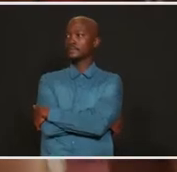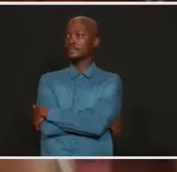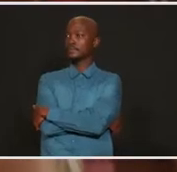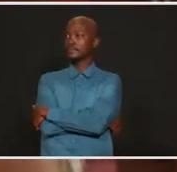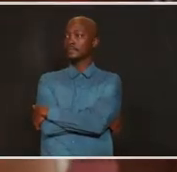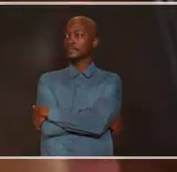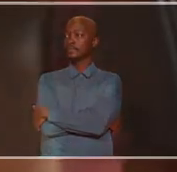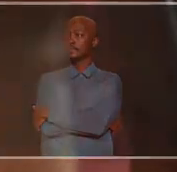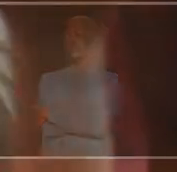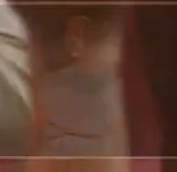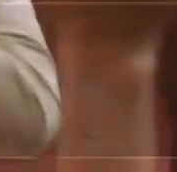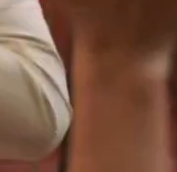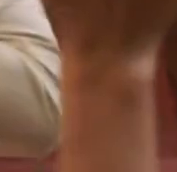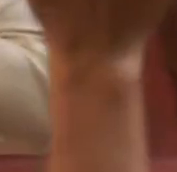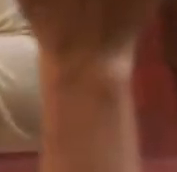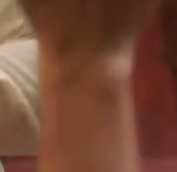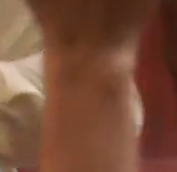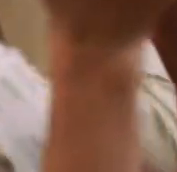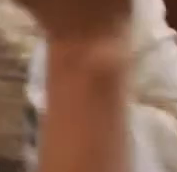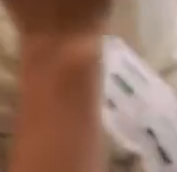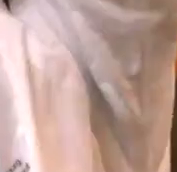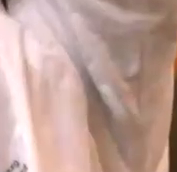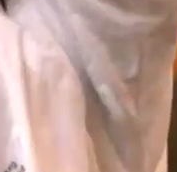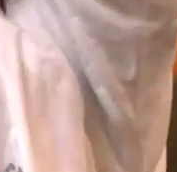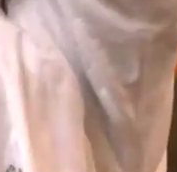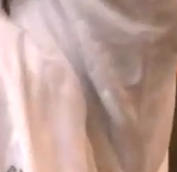all right seven eight